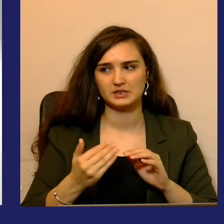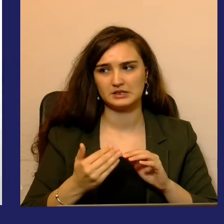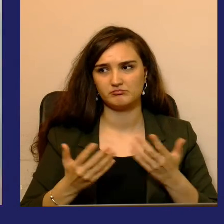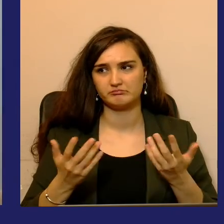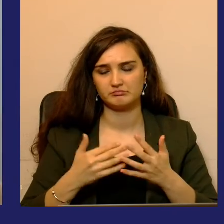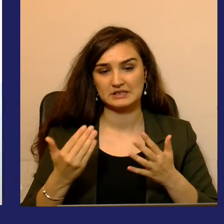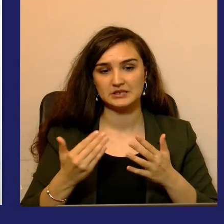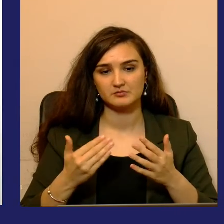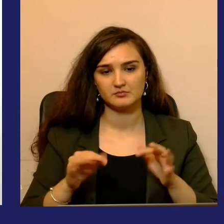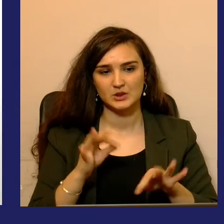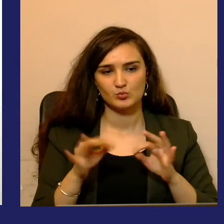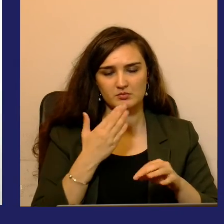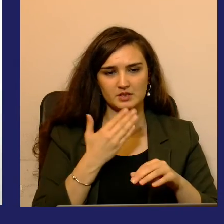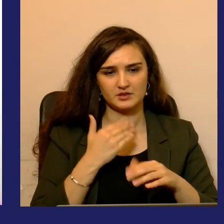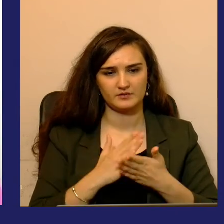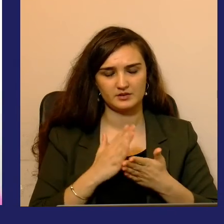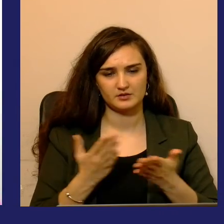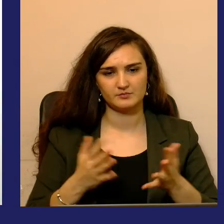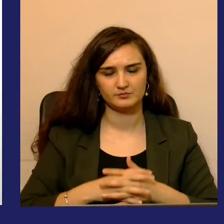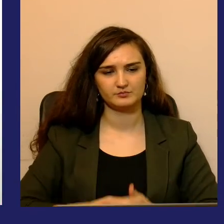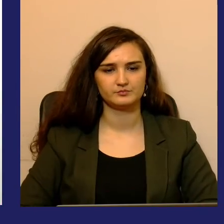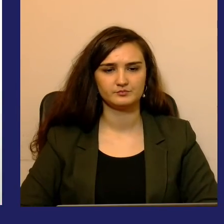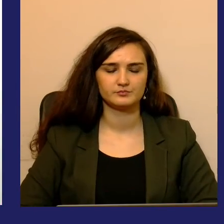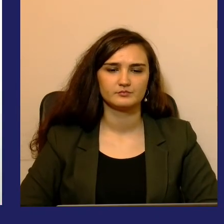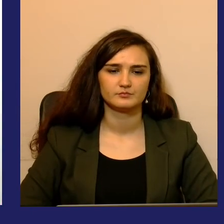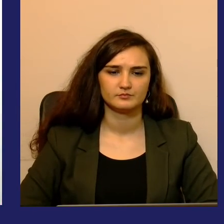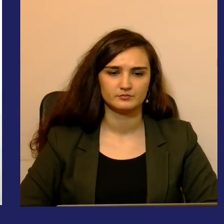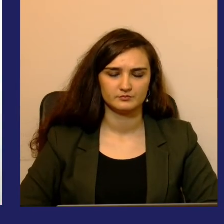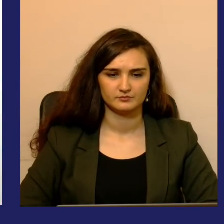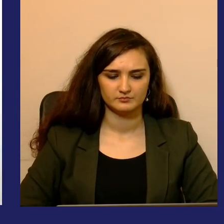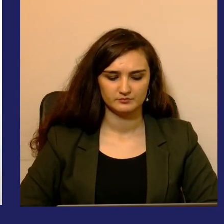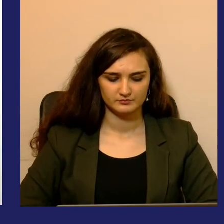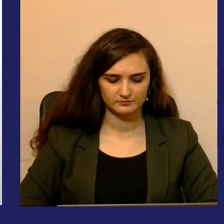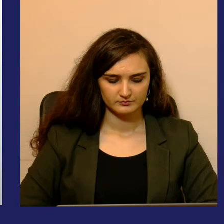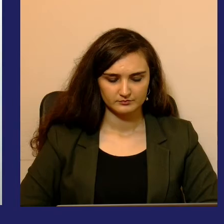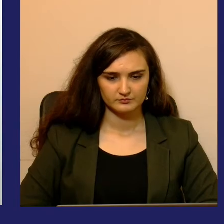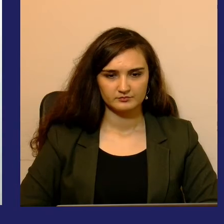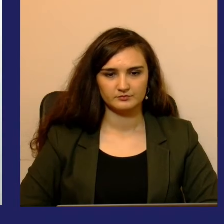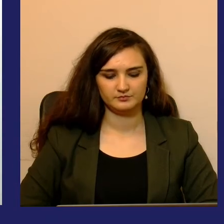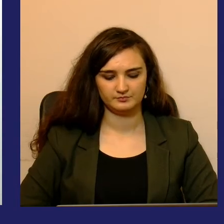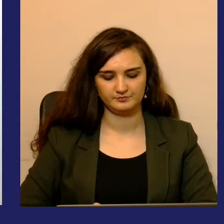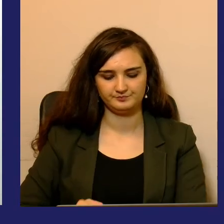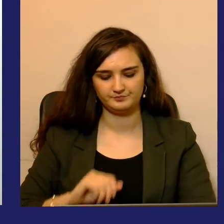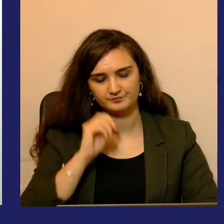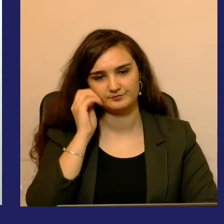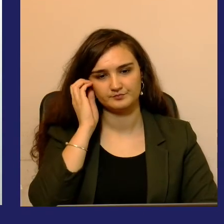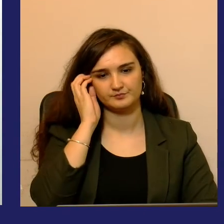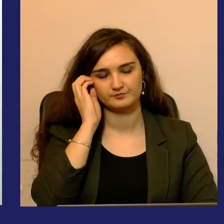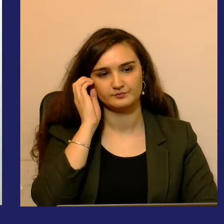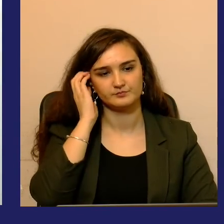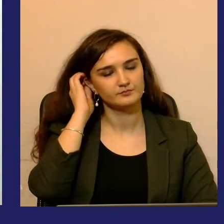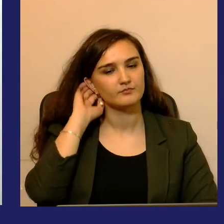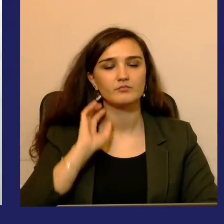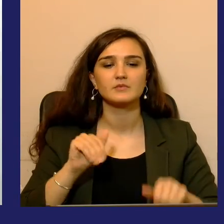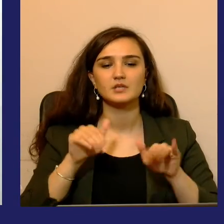of Congress that are needed to pass electoral reforms. And so what is the story here is basically the parties have